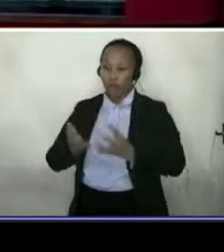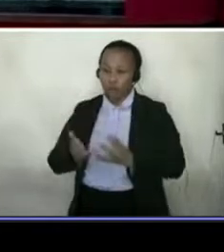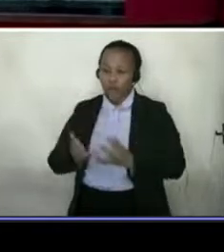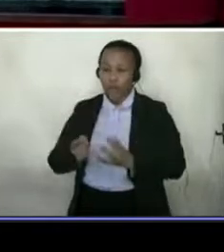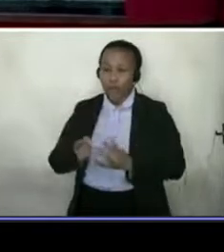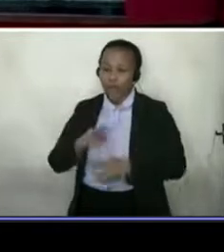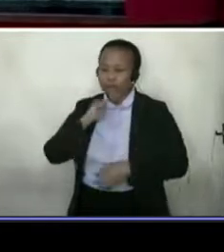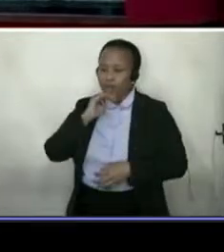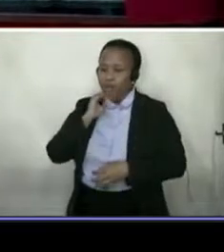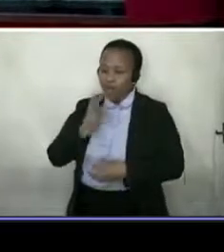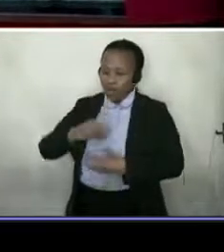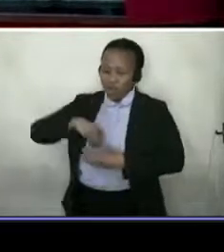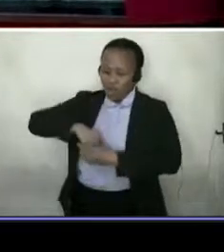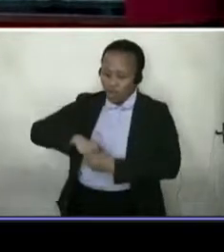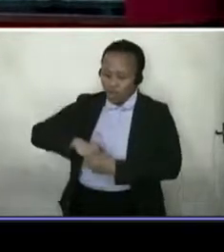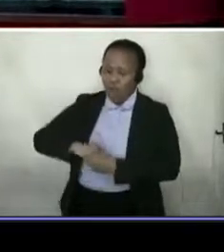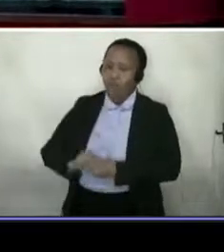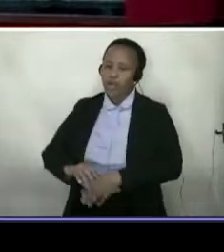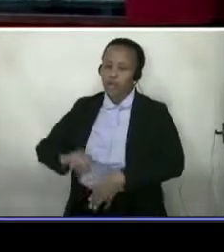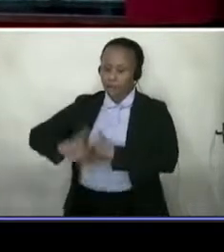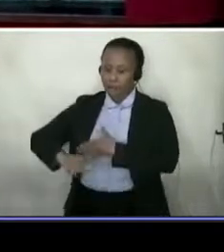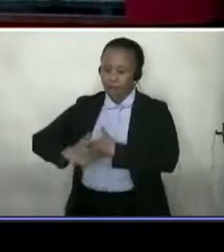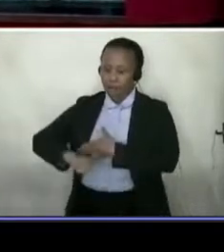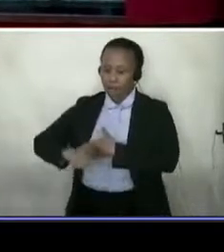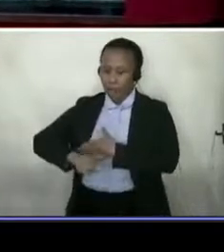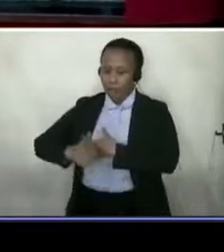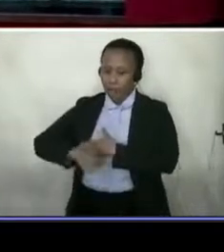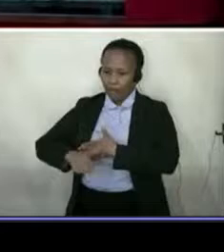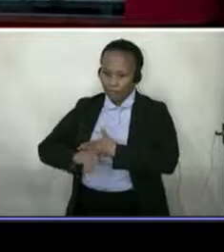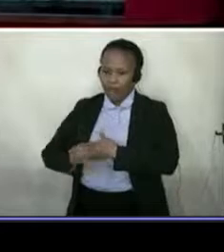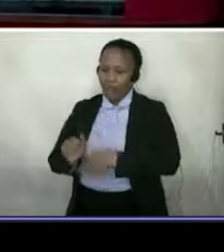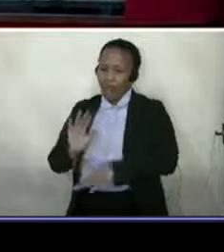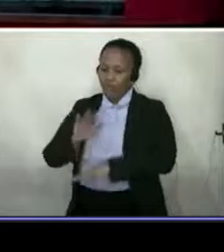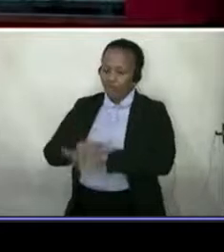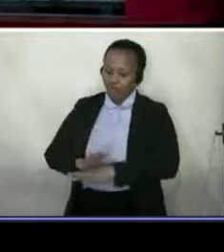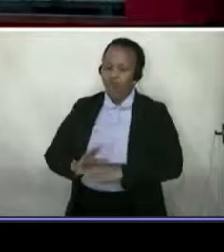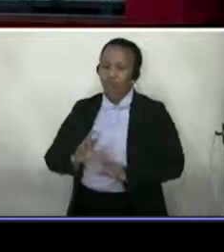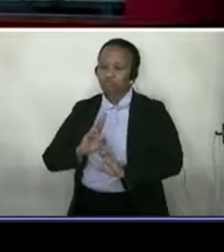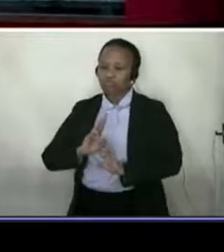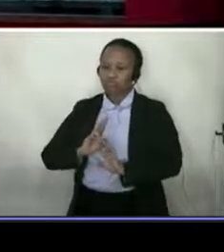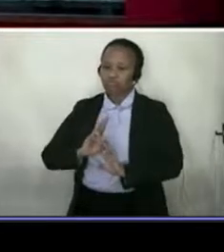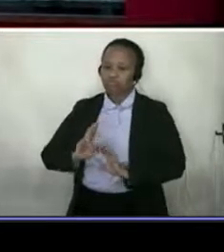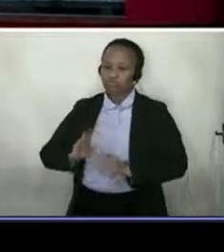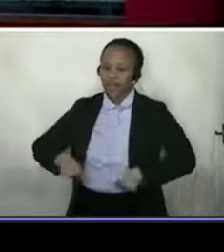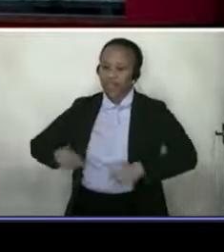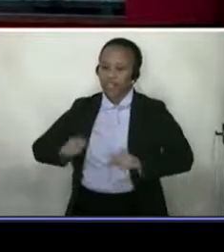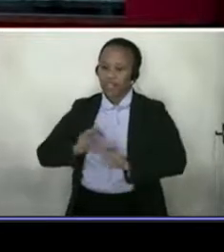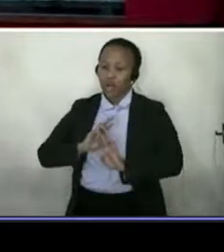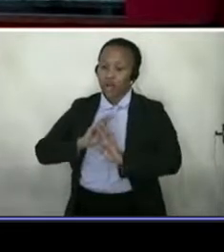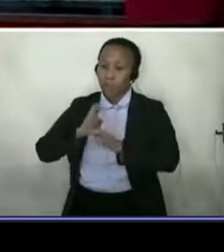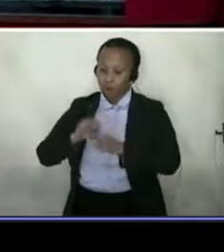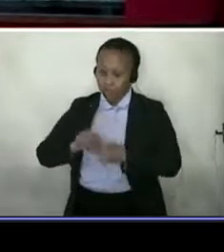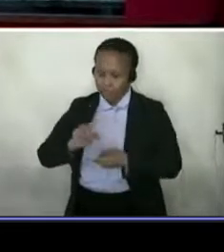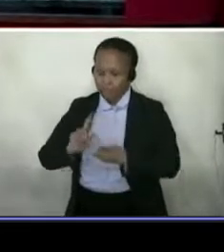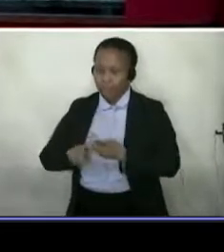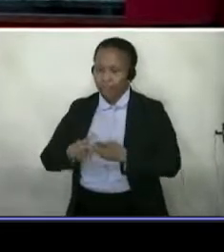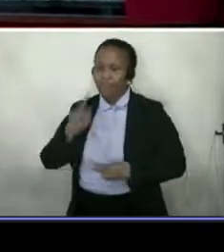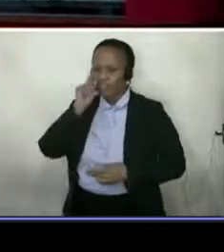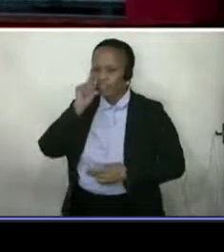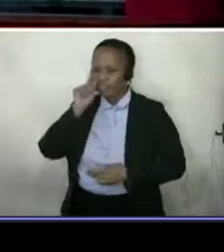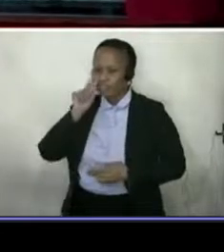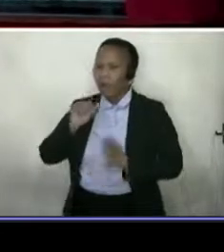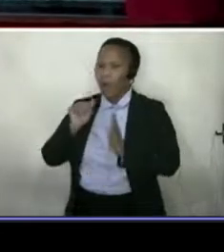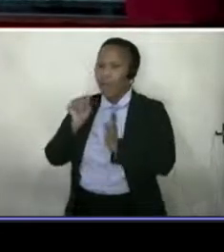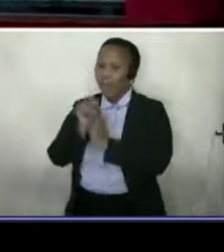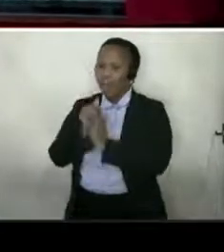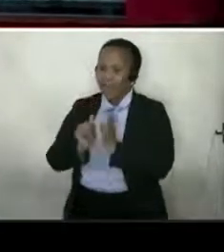will include monthly irregular expenditure reports, forming a standing item on committees and in their agendas.